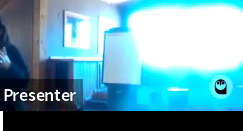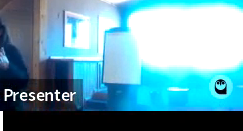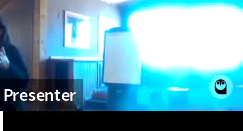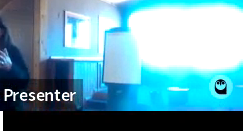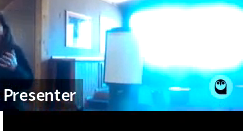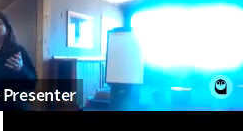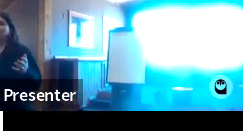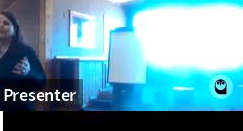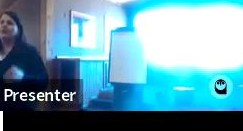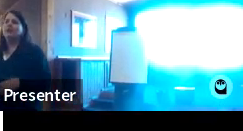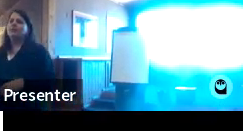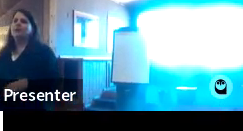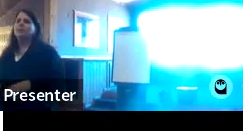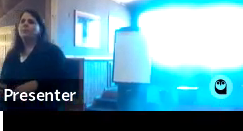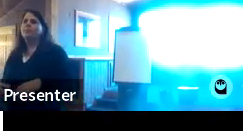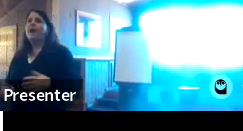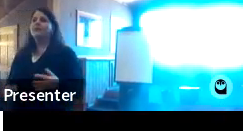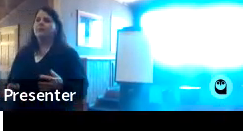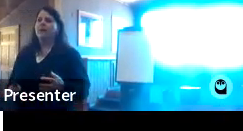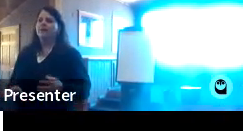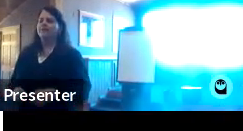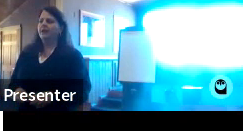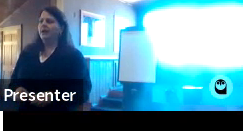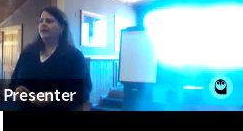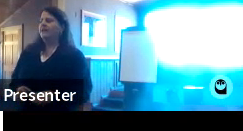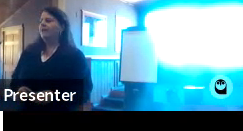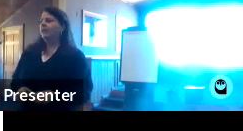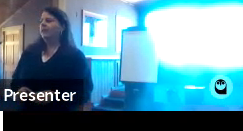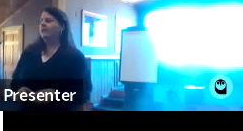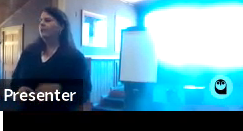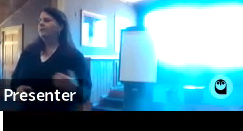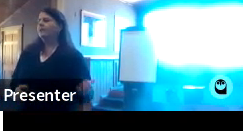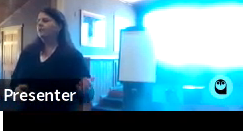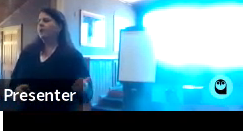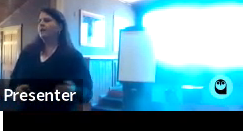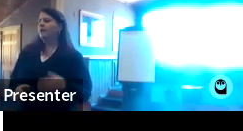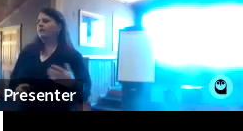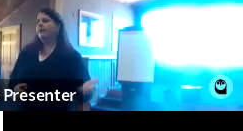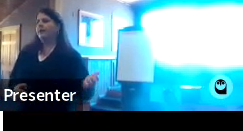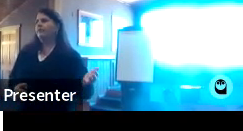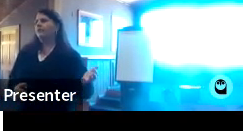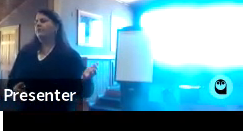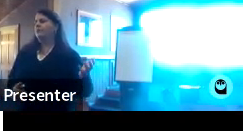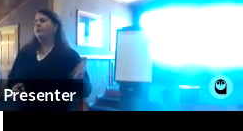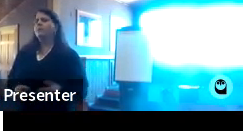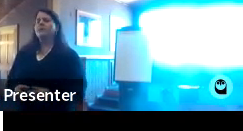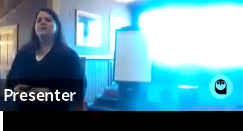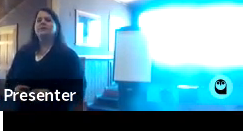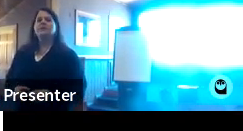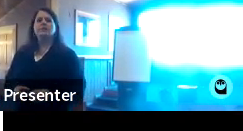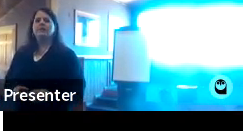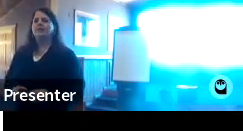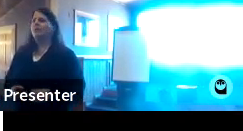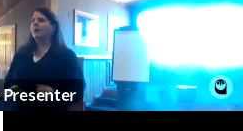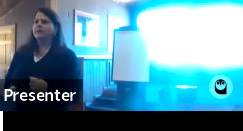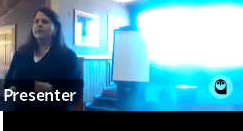we have rules for everything. Interestingly, in practical life, as an advocate, you know, I'd sit in trials, and I was an advocate for, you know, many, many years.